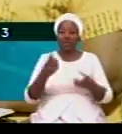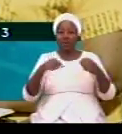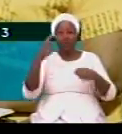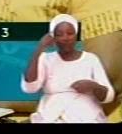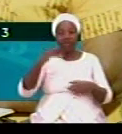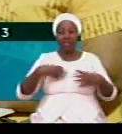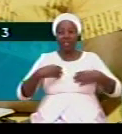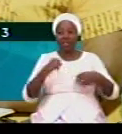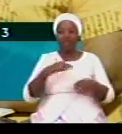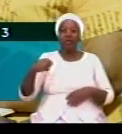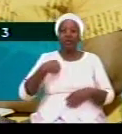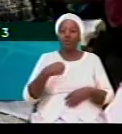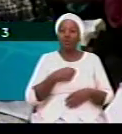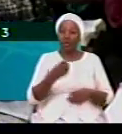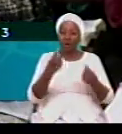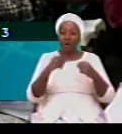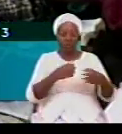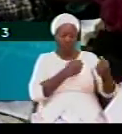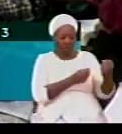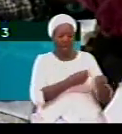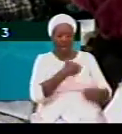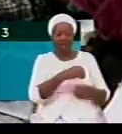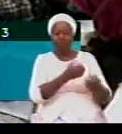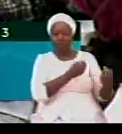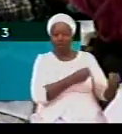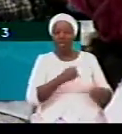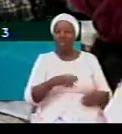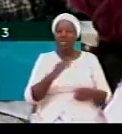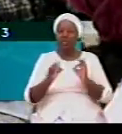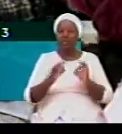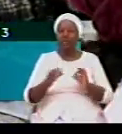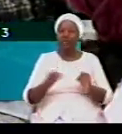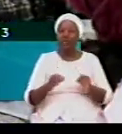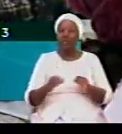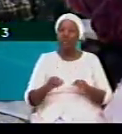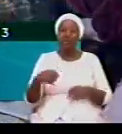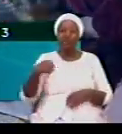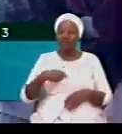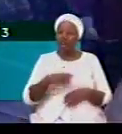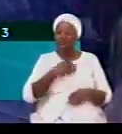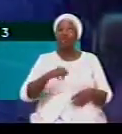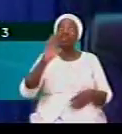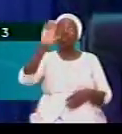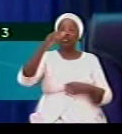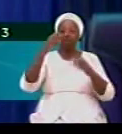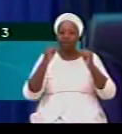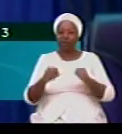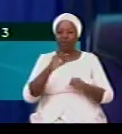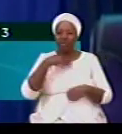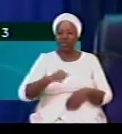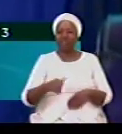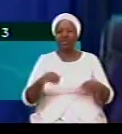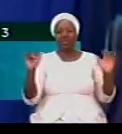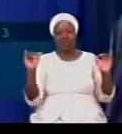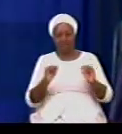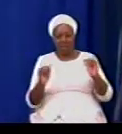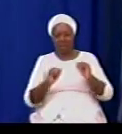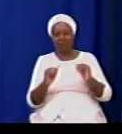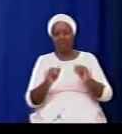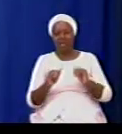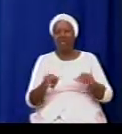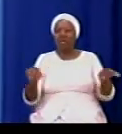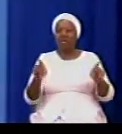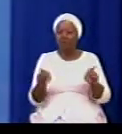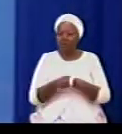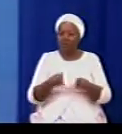cannot fail. His power is still the same, even until today. And we come to